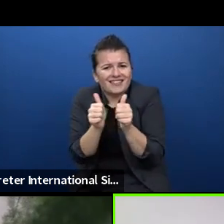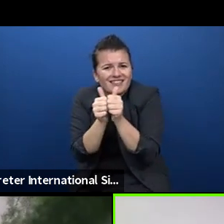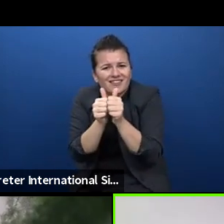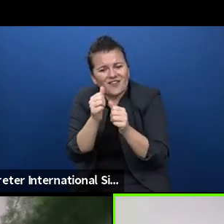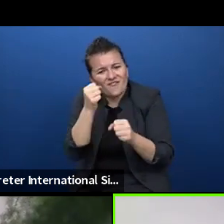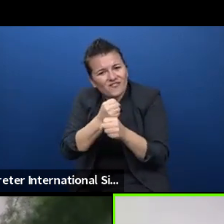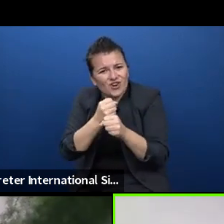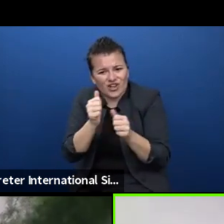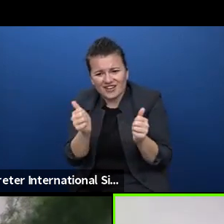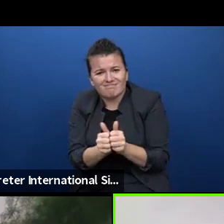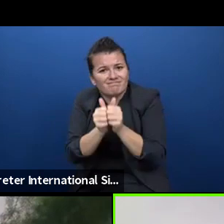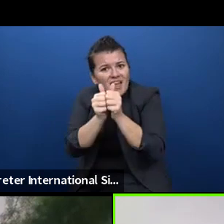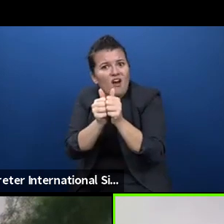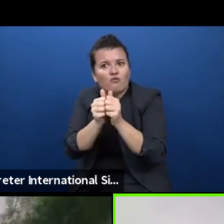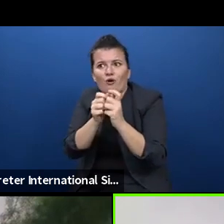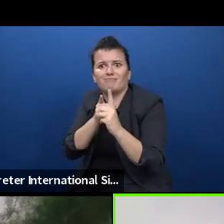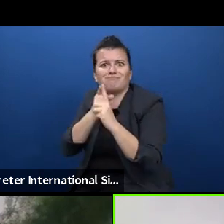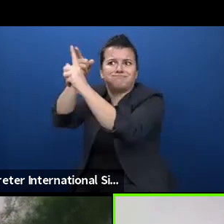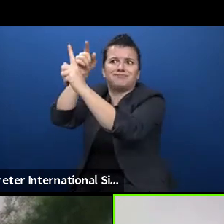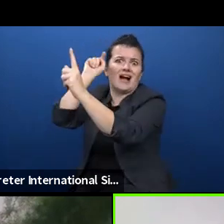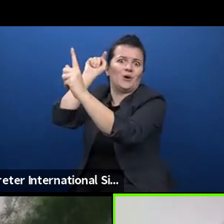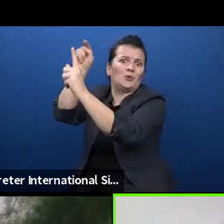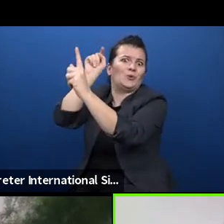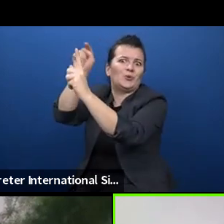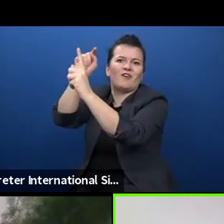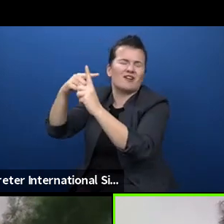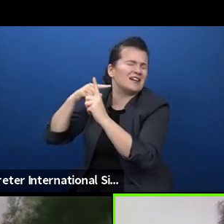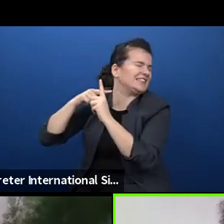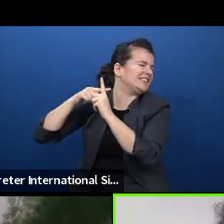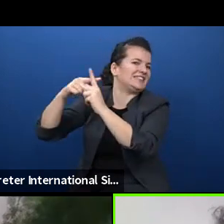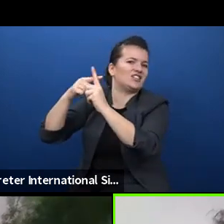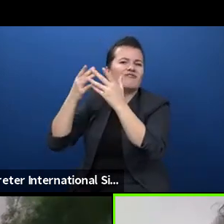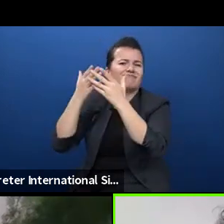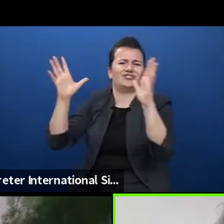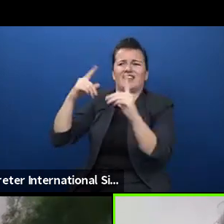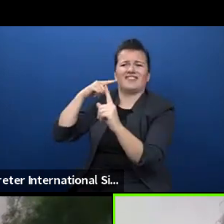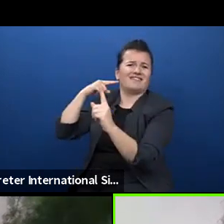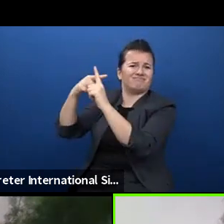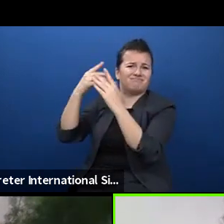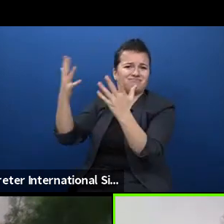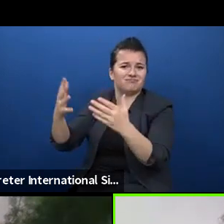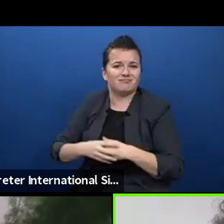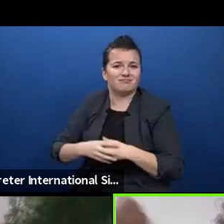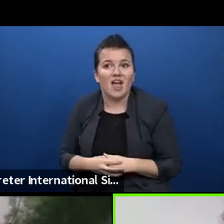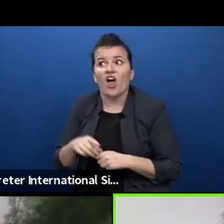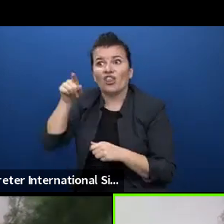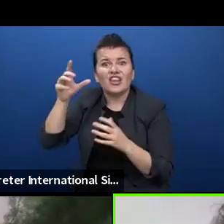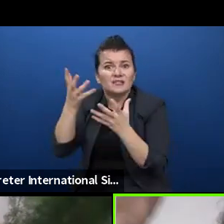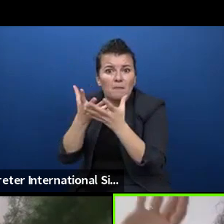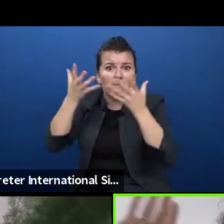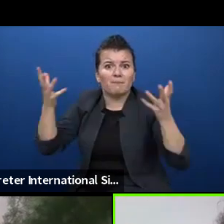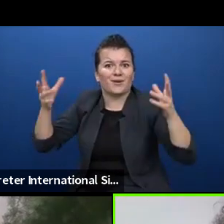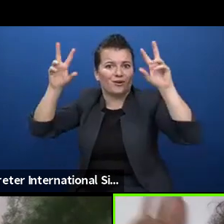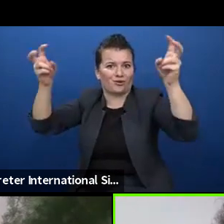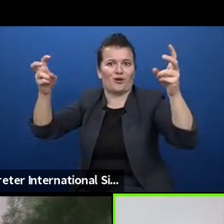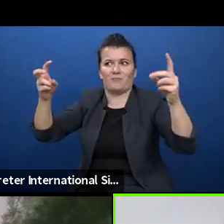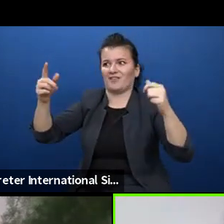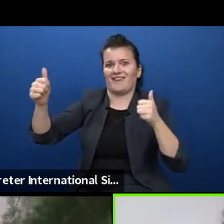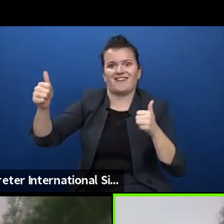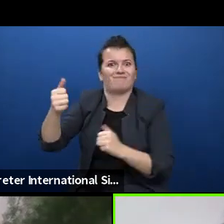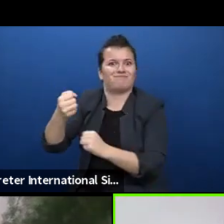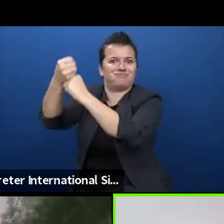and uncontentious as climate crisis. So I would recommend over and above the benefit